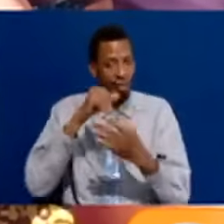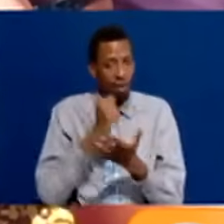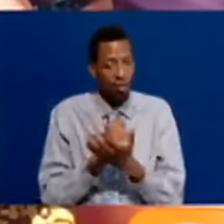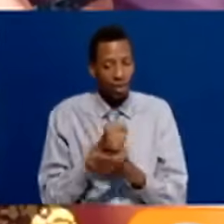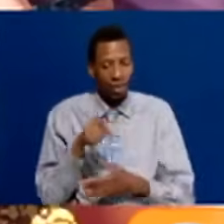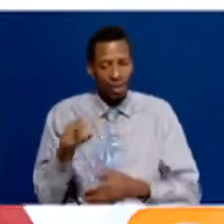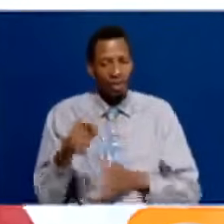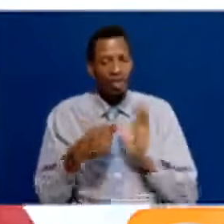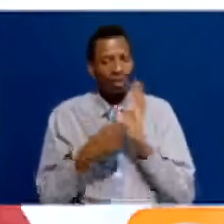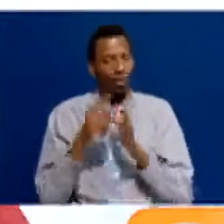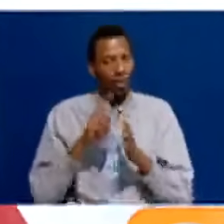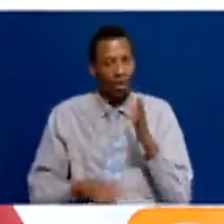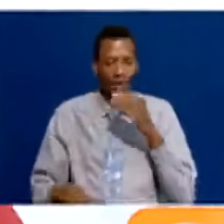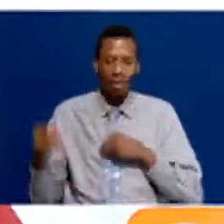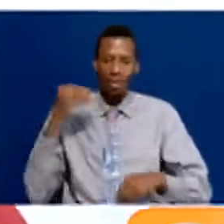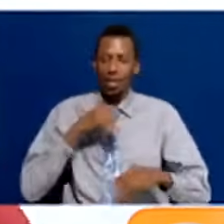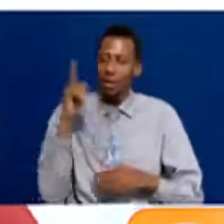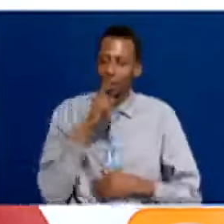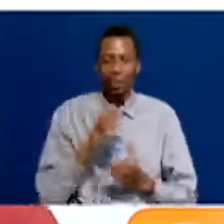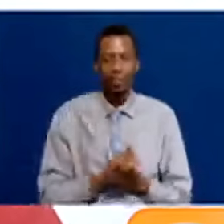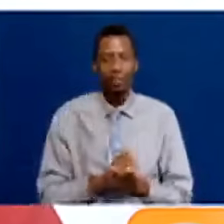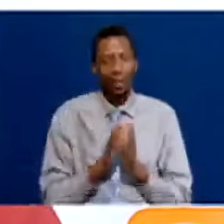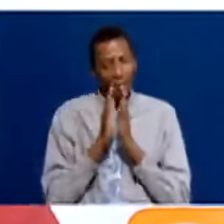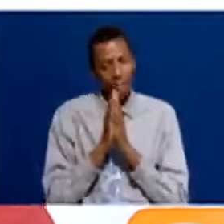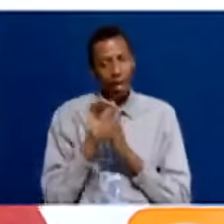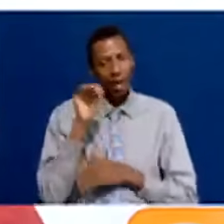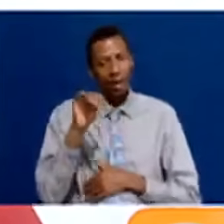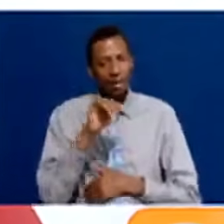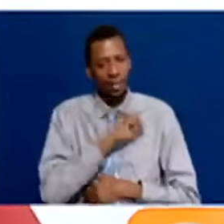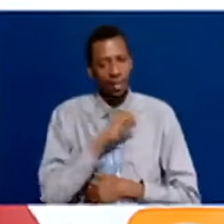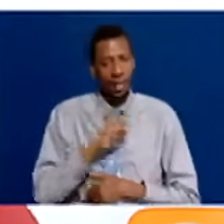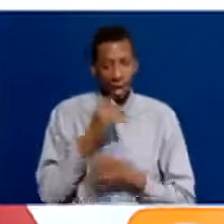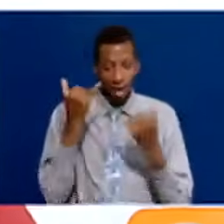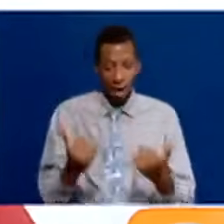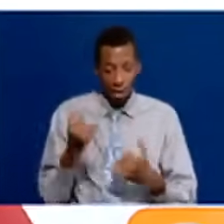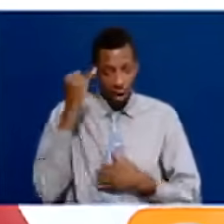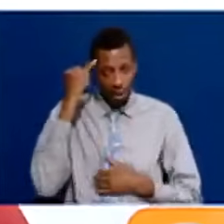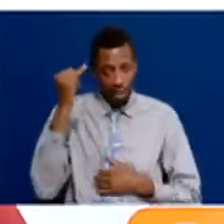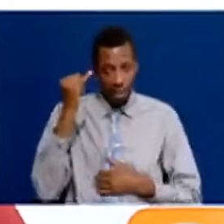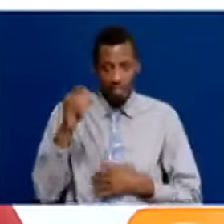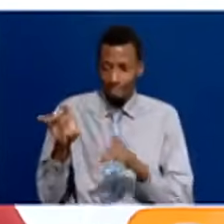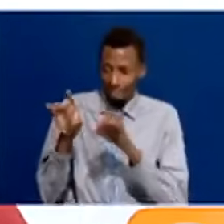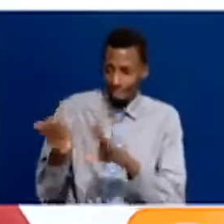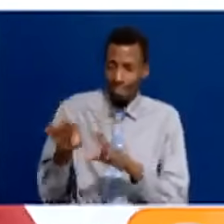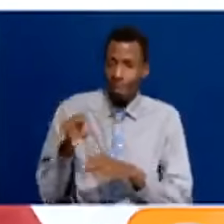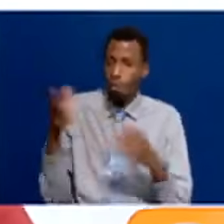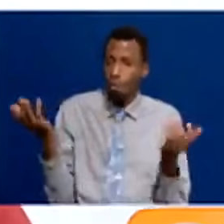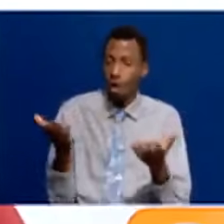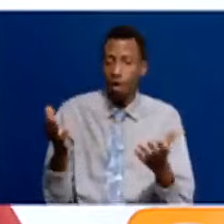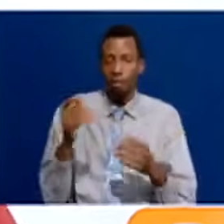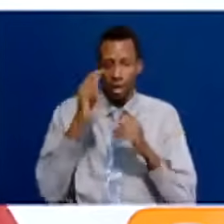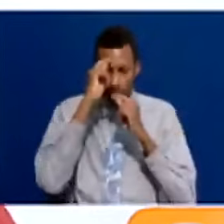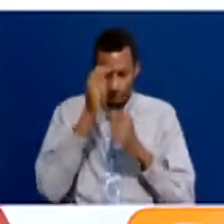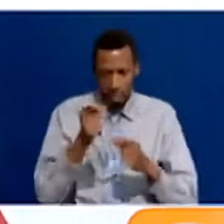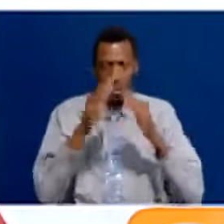face of impunity. The prayer that we have for the Senate now that the motion of impeachment is in the respected House of the